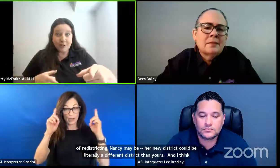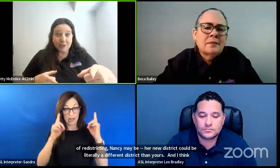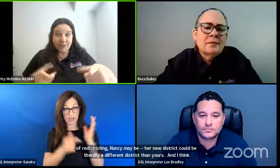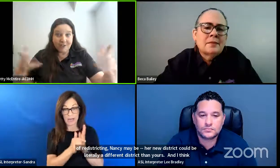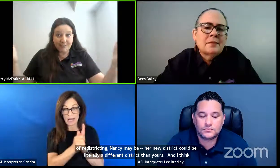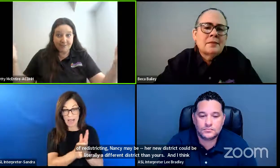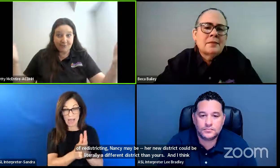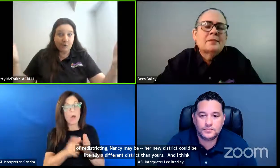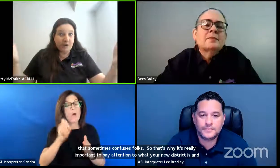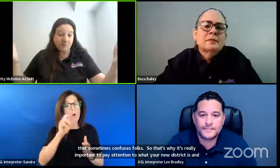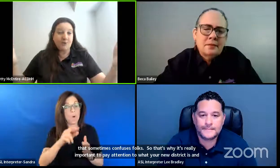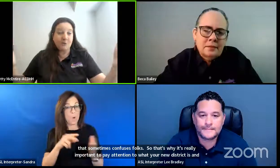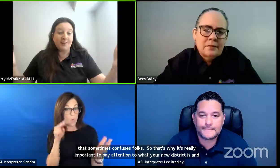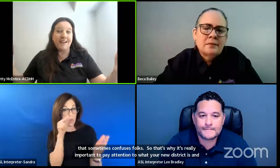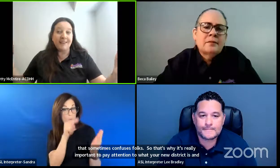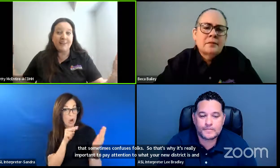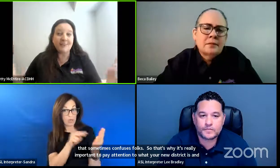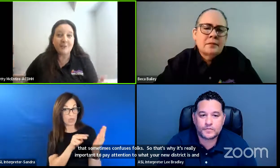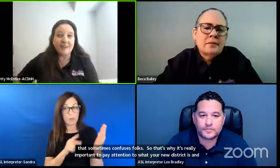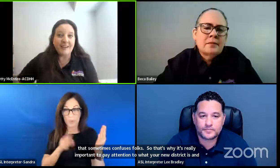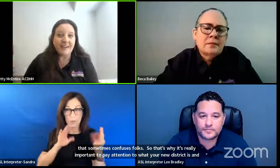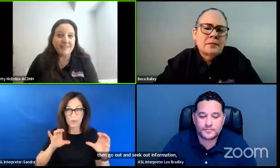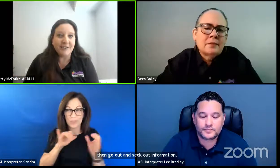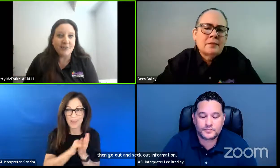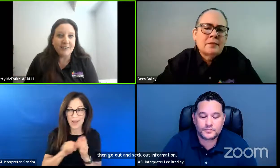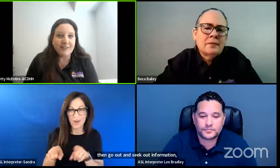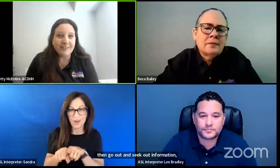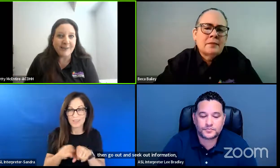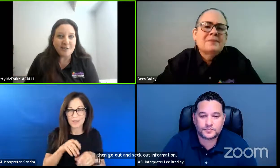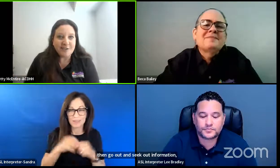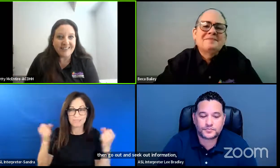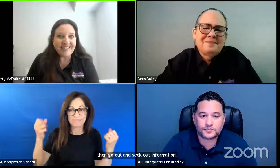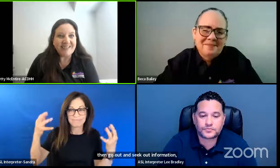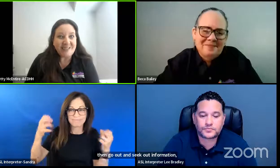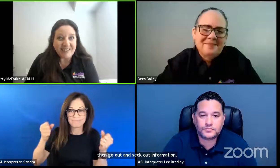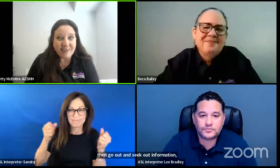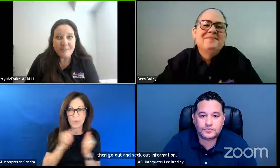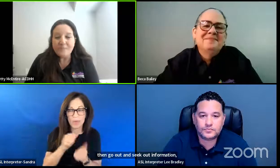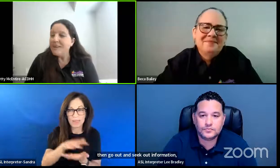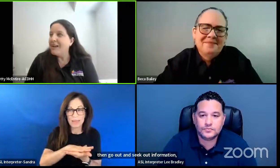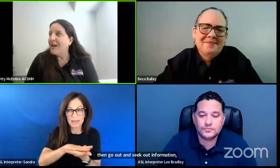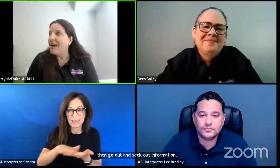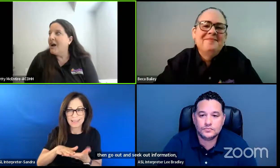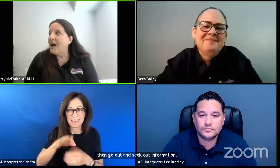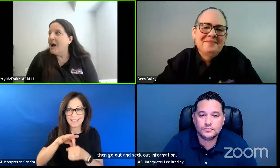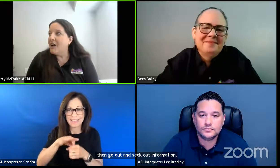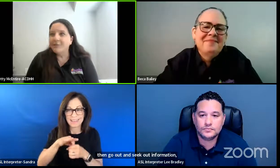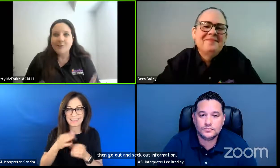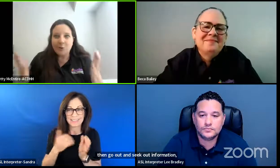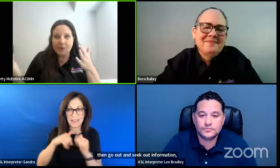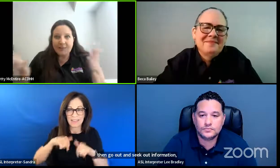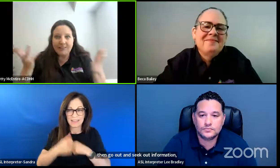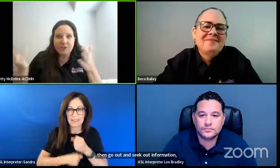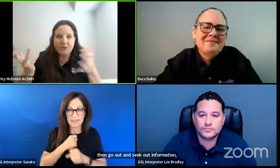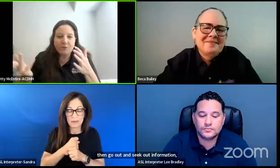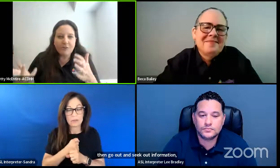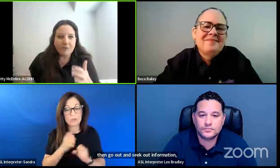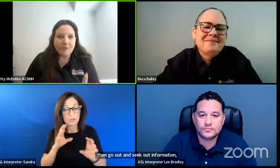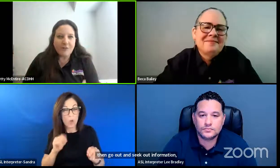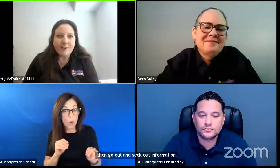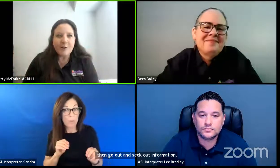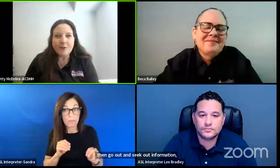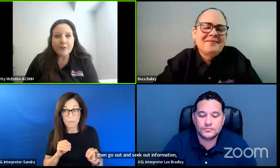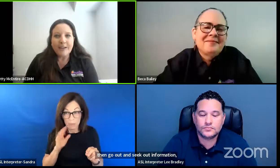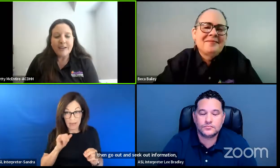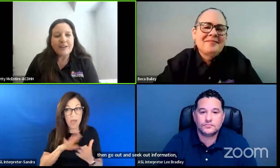voter education guides. We're going to be doing that also in ASL with Clean Elections again this year. So that's how